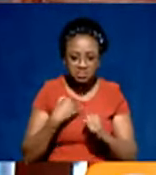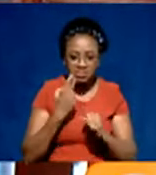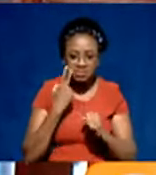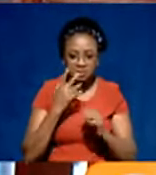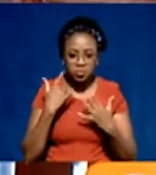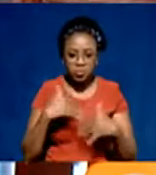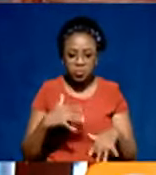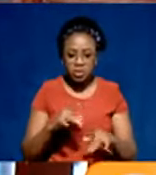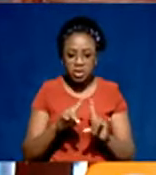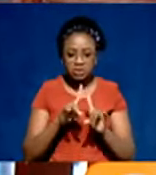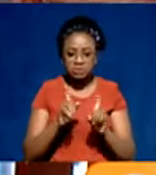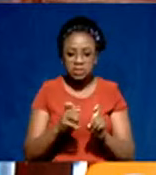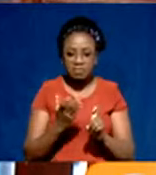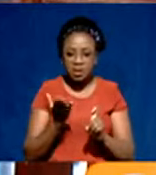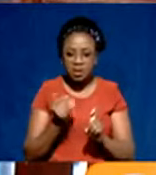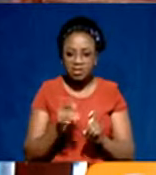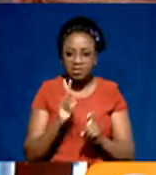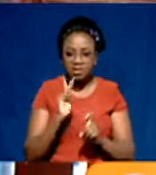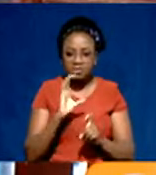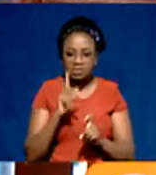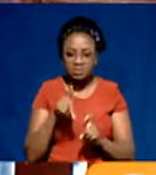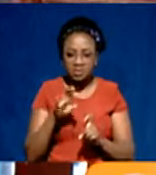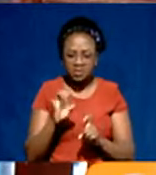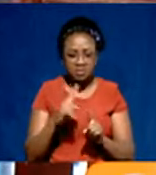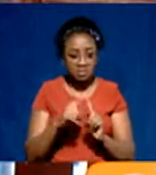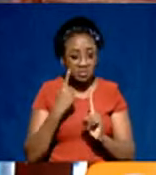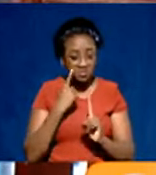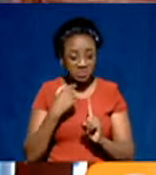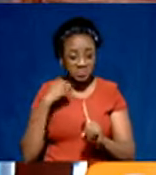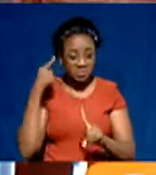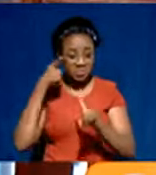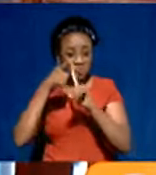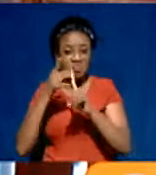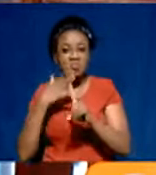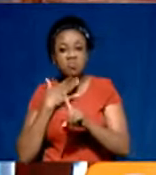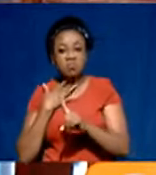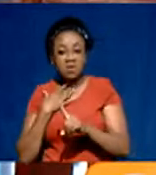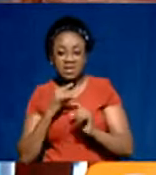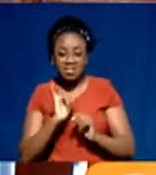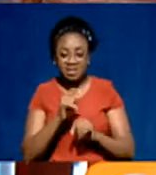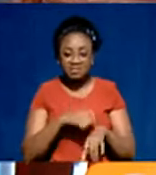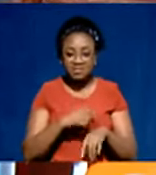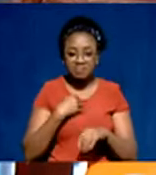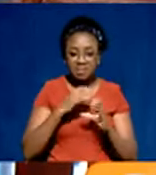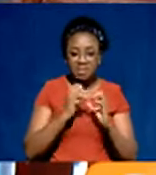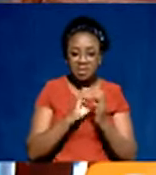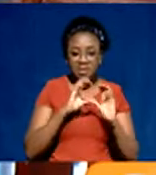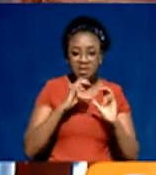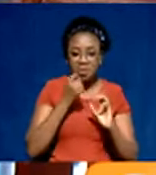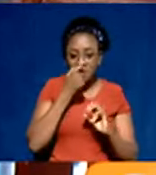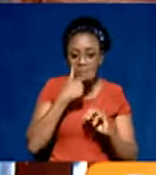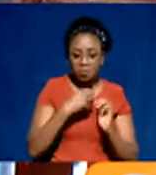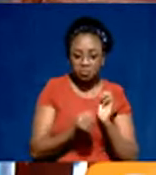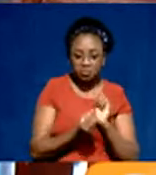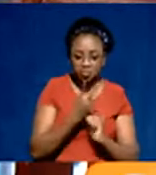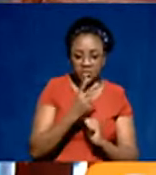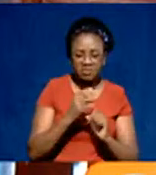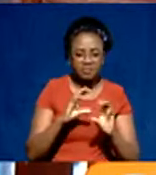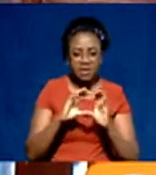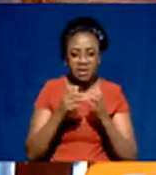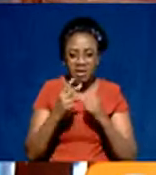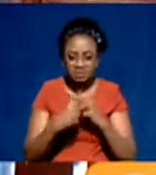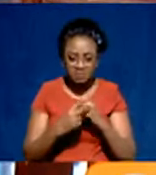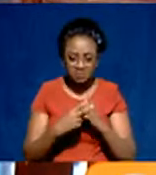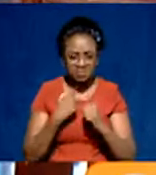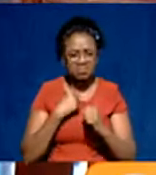reality now. And now I saw that I had a dream. After now, I was 12 years old in class 7, when I came to realize I have a dream in